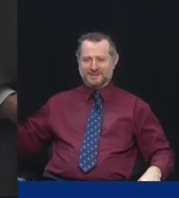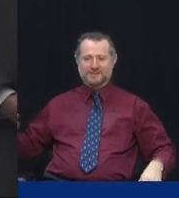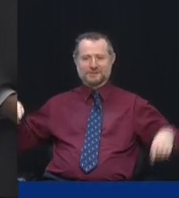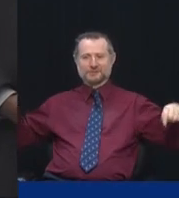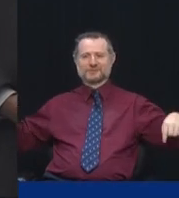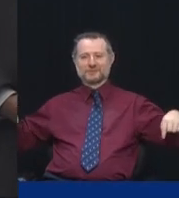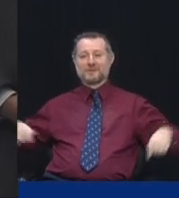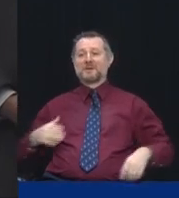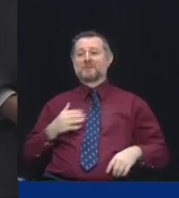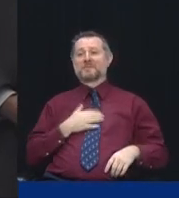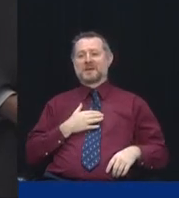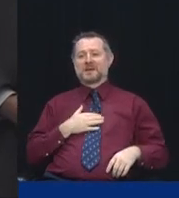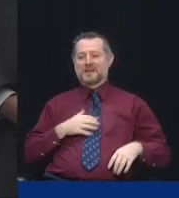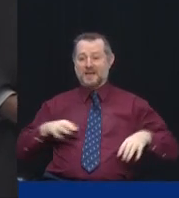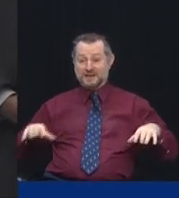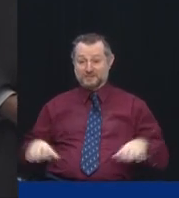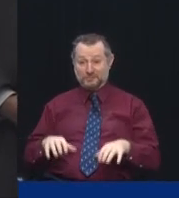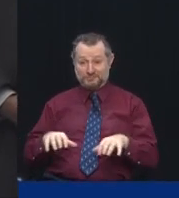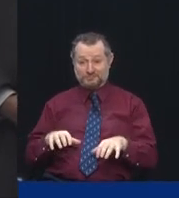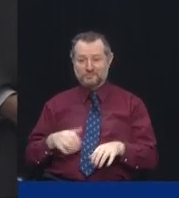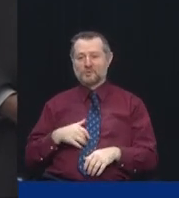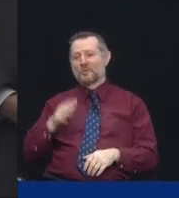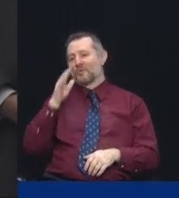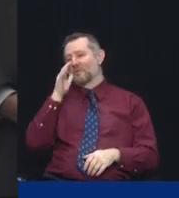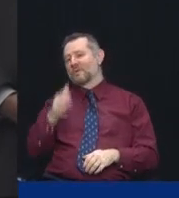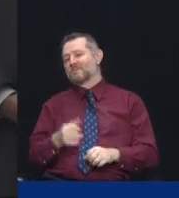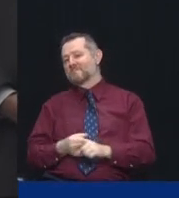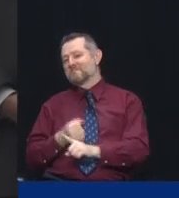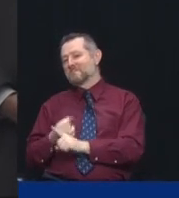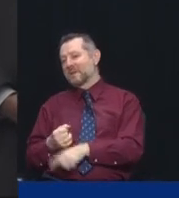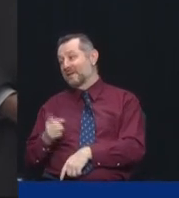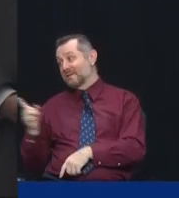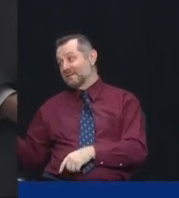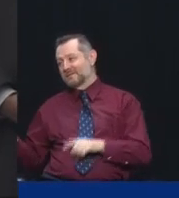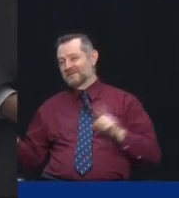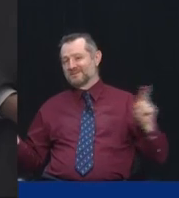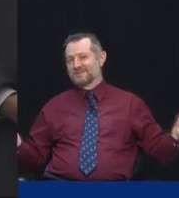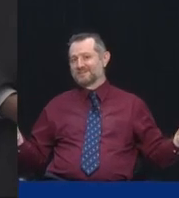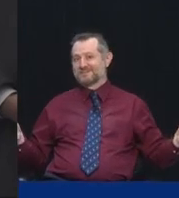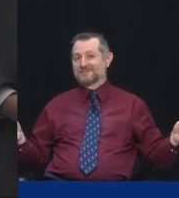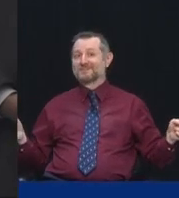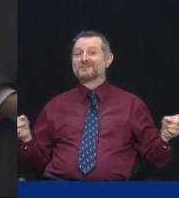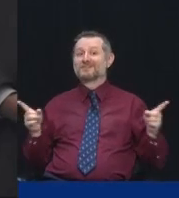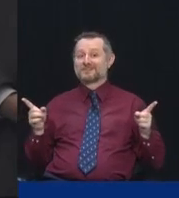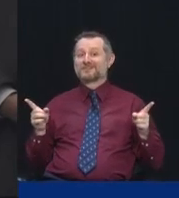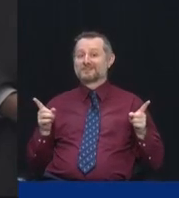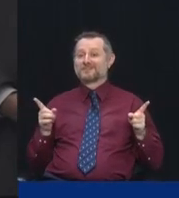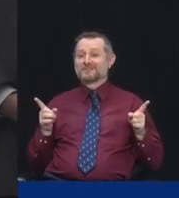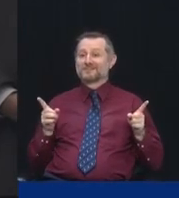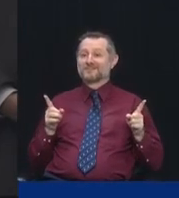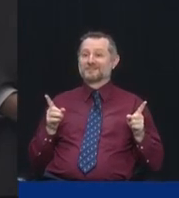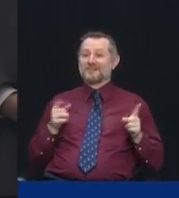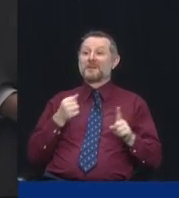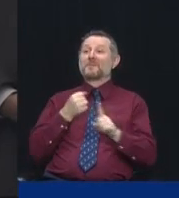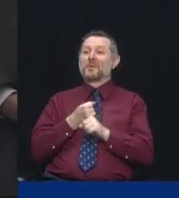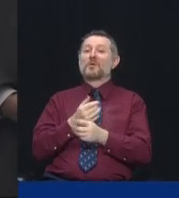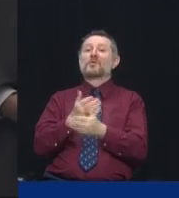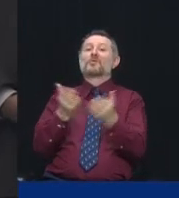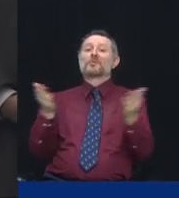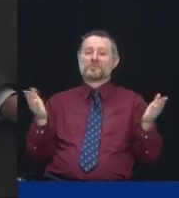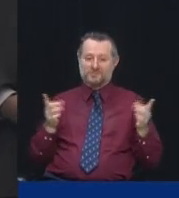do affects other people. What we all do affects other people. Yes, you're young and